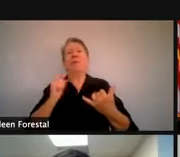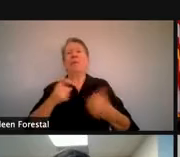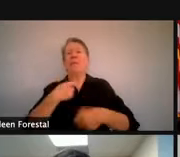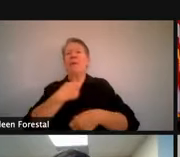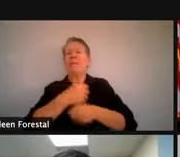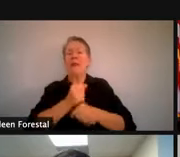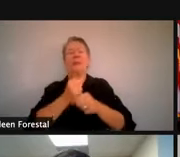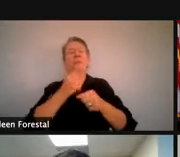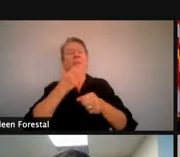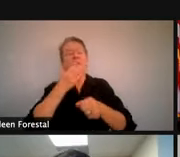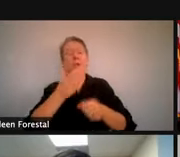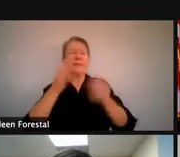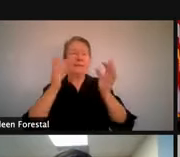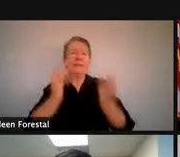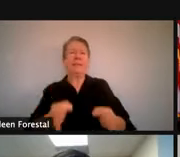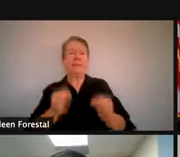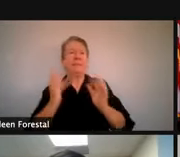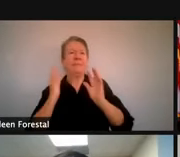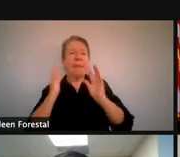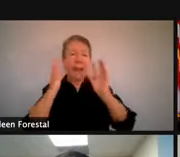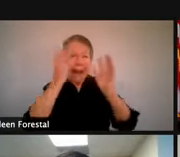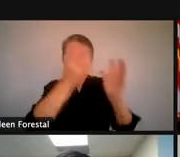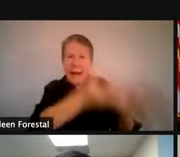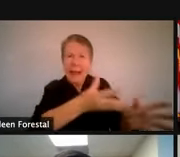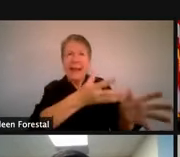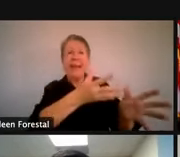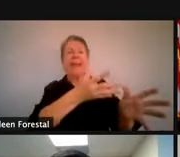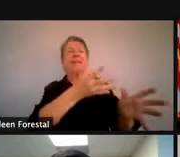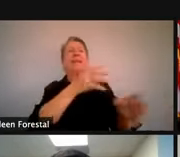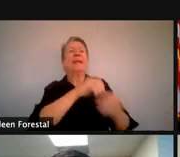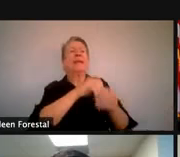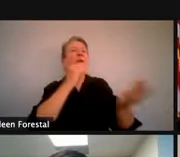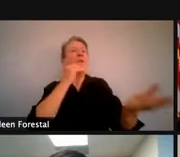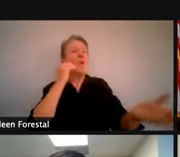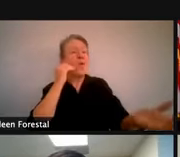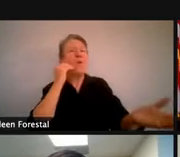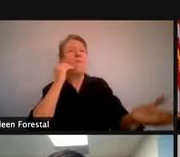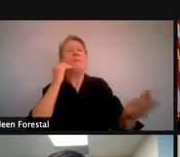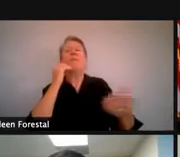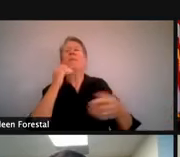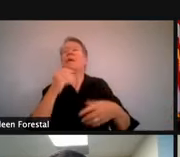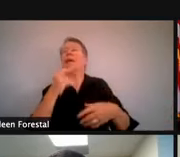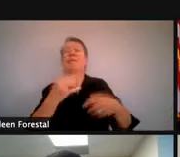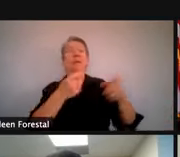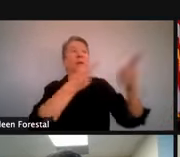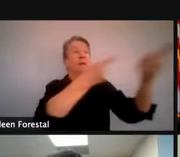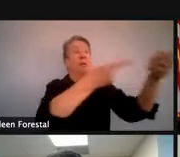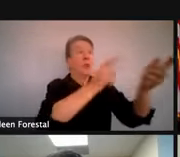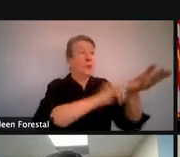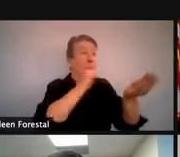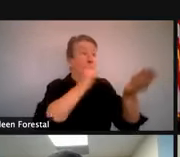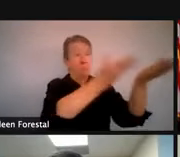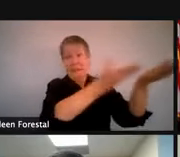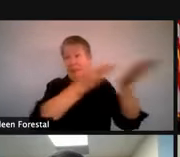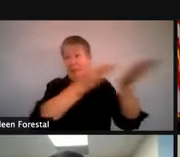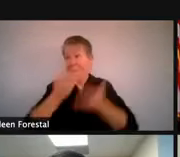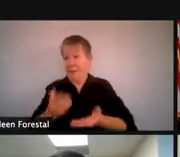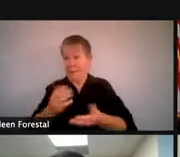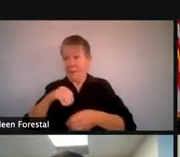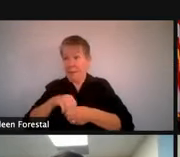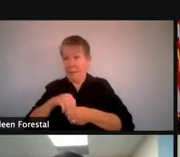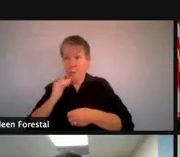talk about the process. And we've been, contrary to the myths that were out there in the spring and this crazy